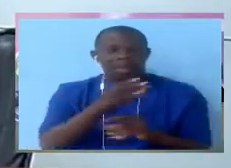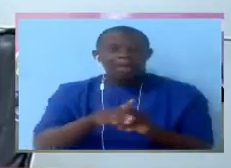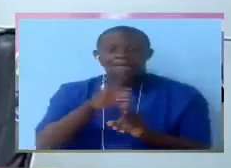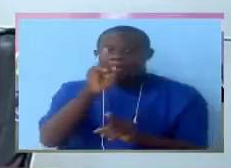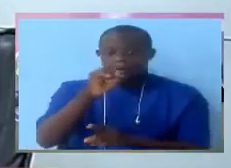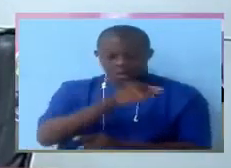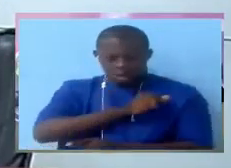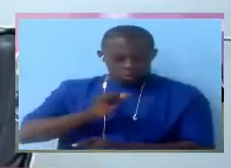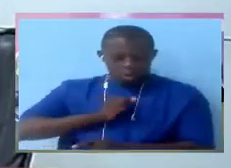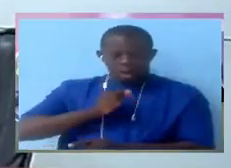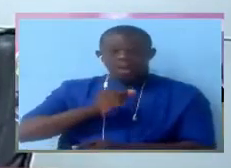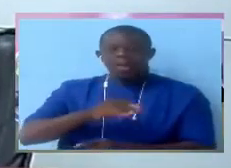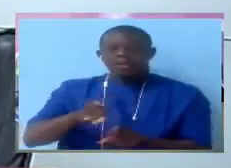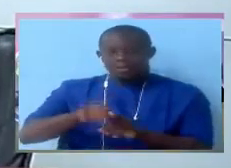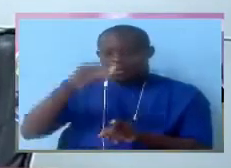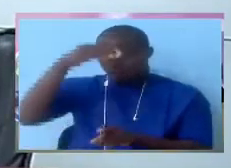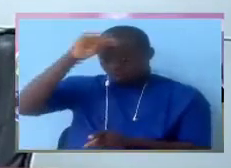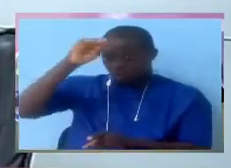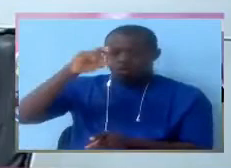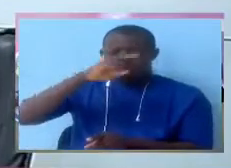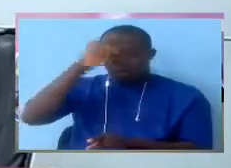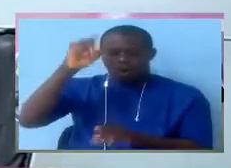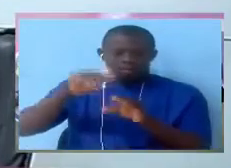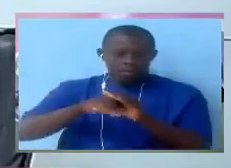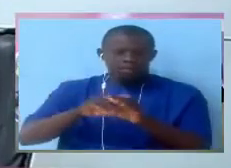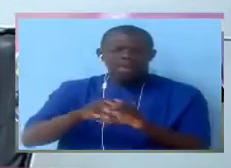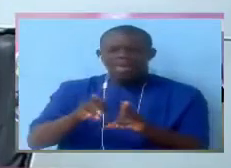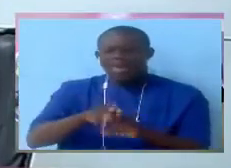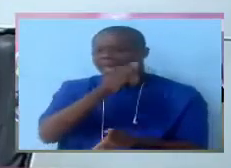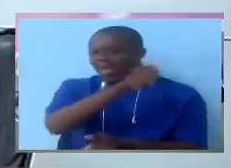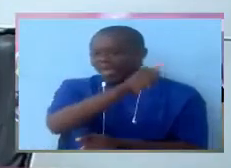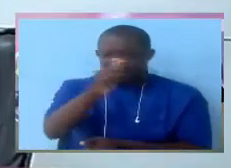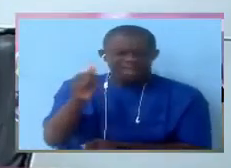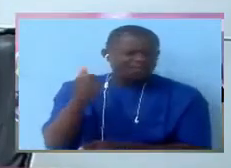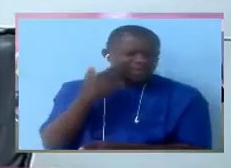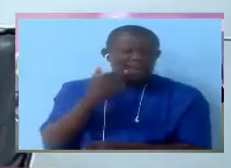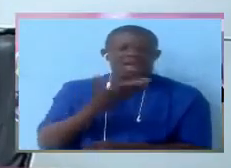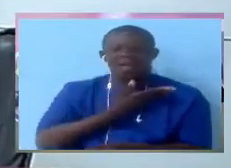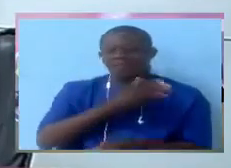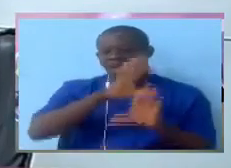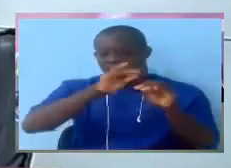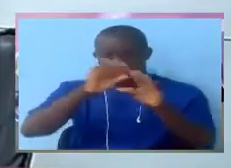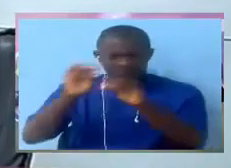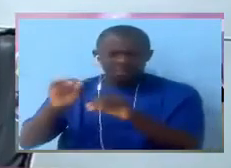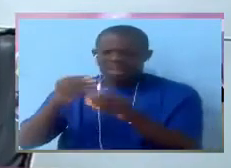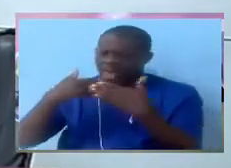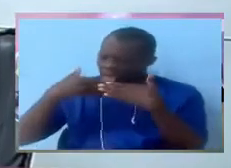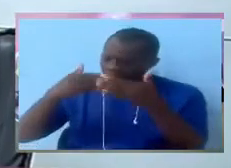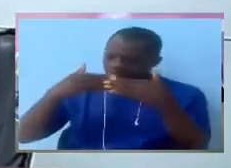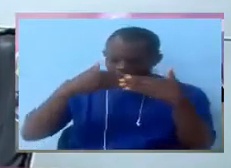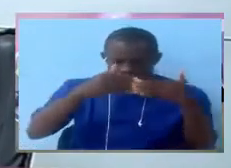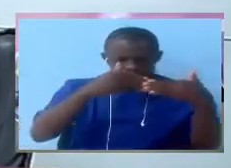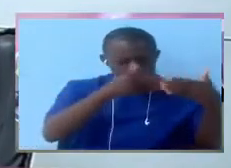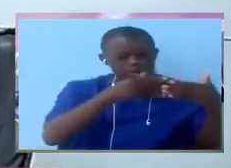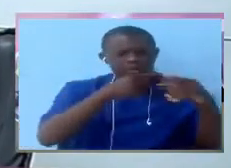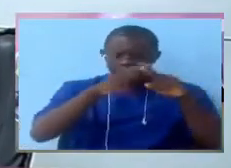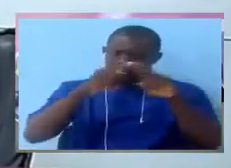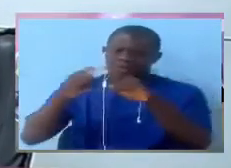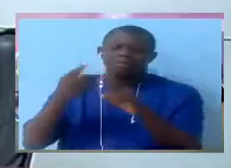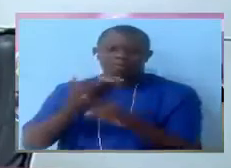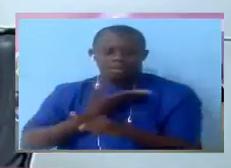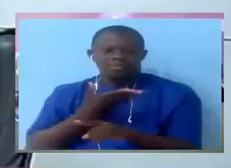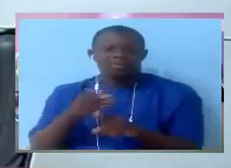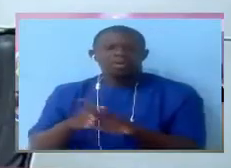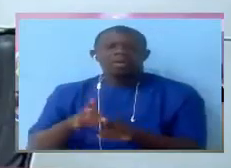action the men are there ci action ñun action yi gaay de li ni ñun yoy nañ de def mo neka ñoo de dem jëli